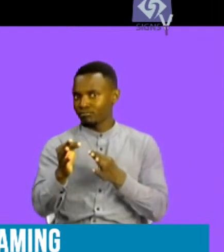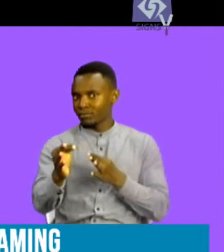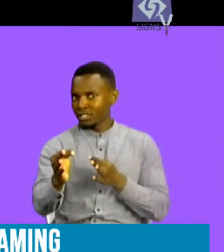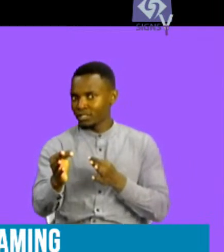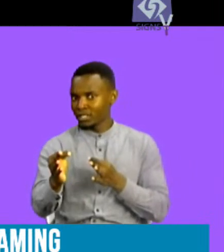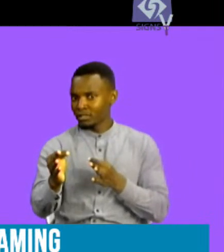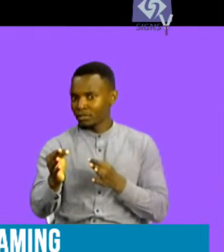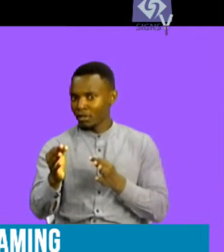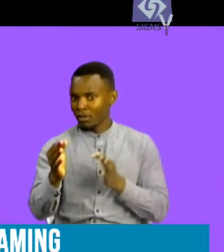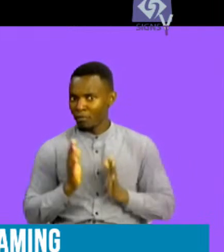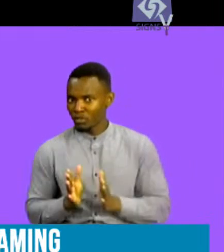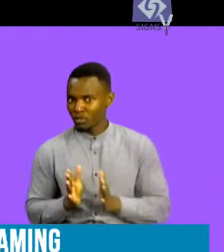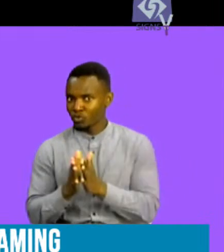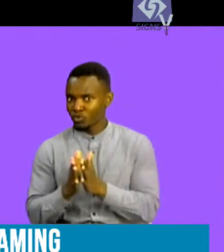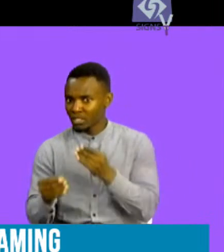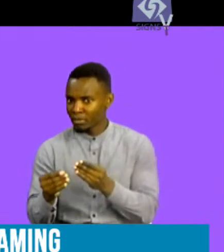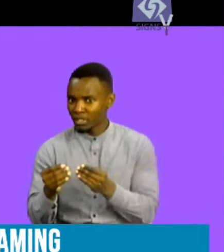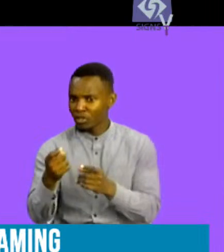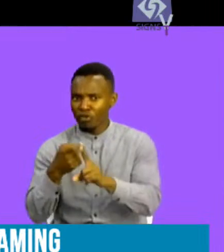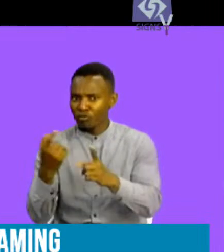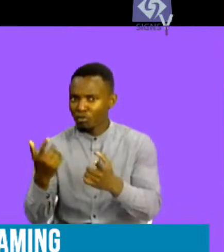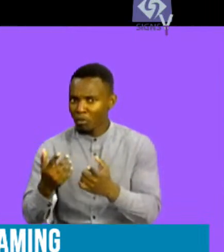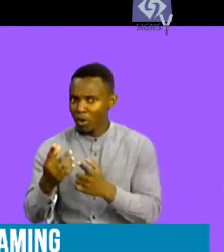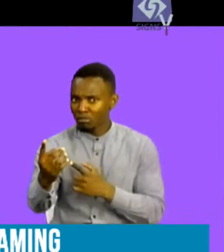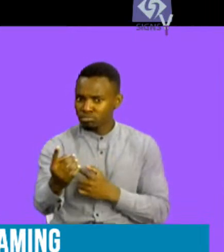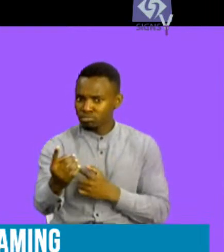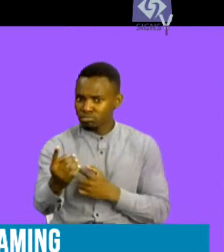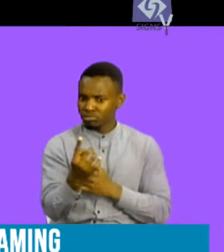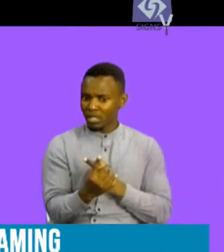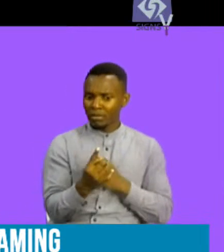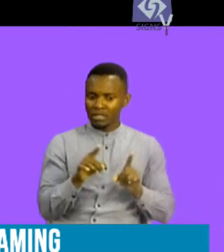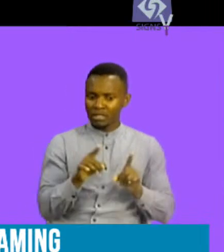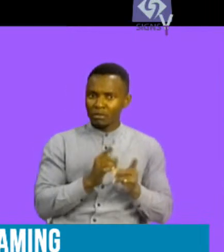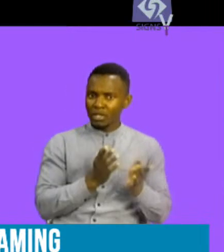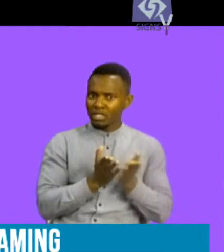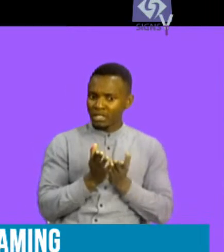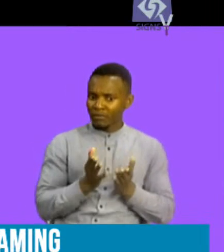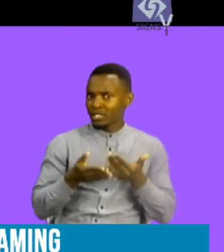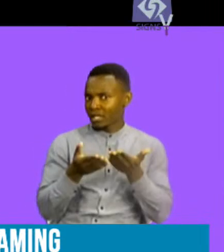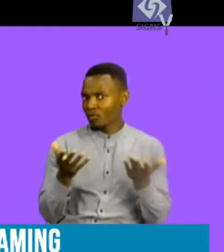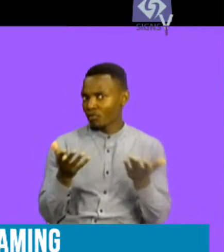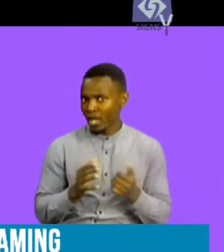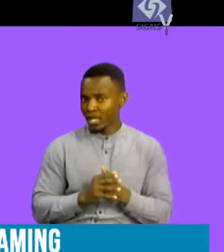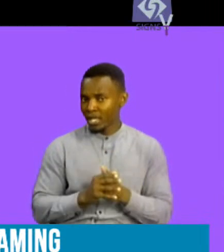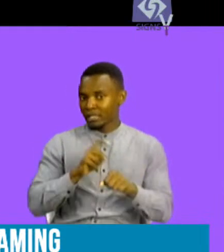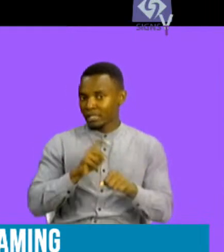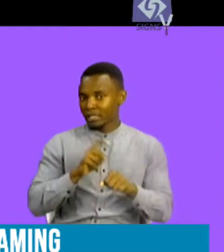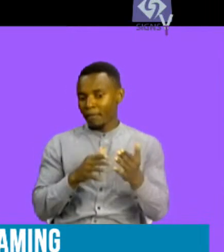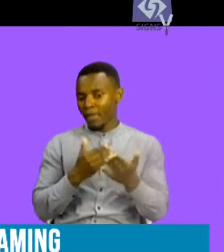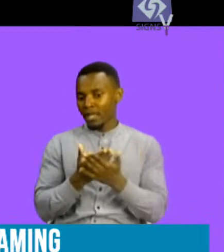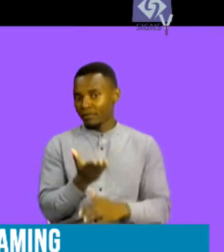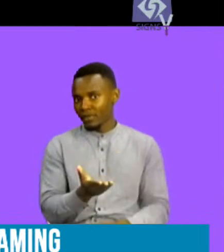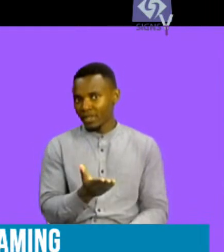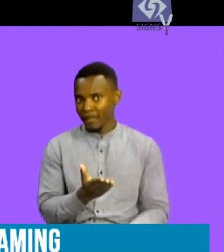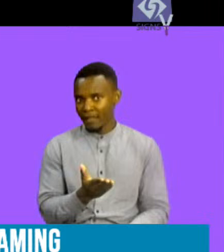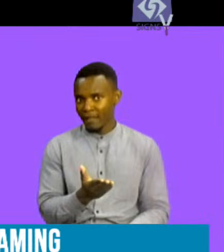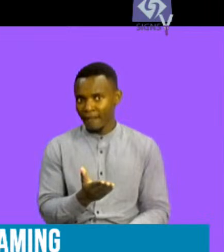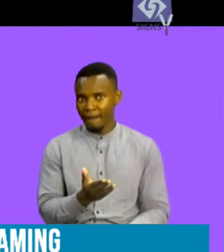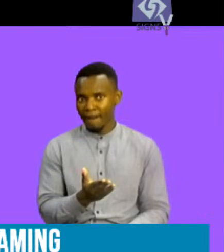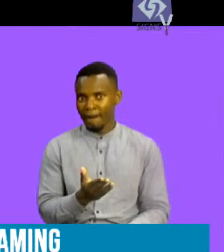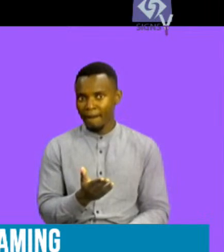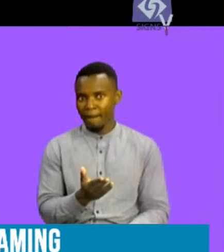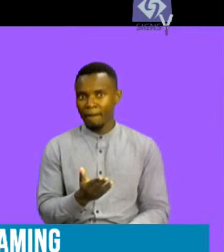is coming from to where the services he or she is getting the services. Yeah. So when you get there, maybe